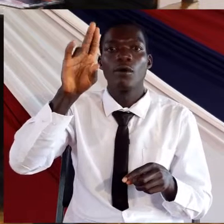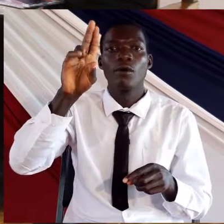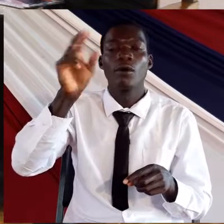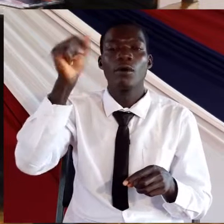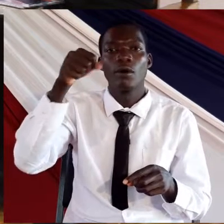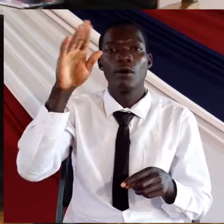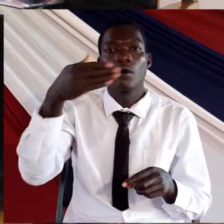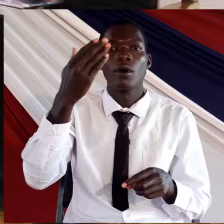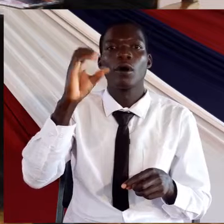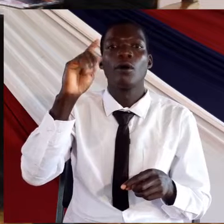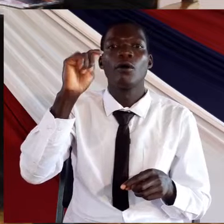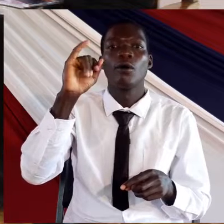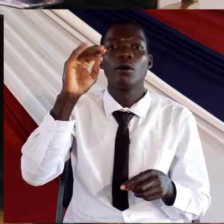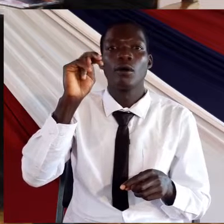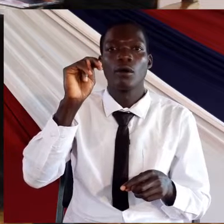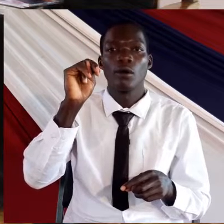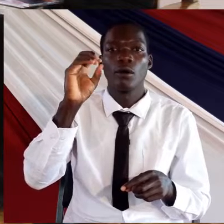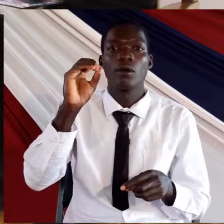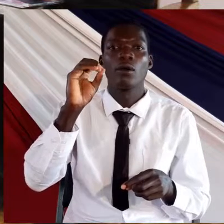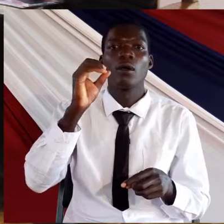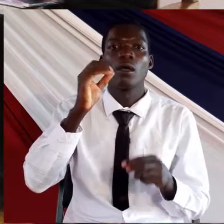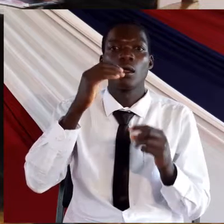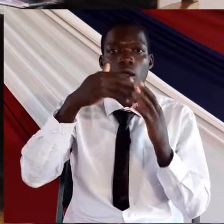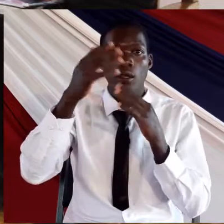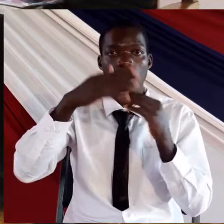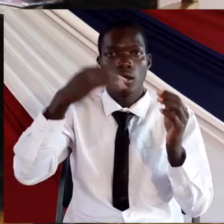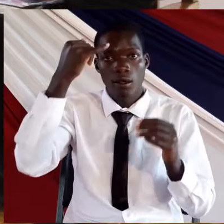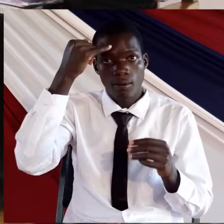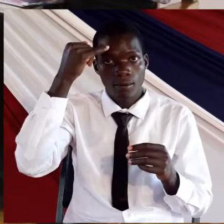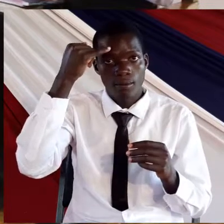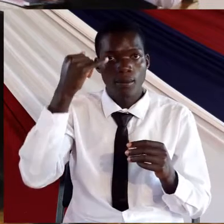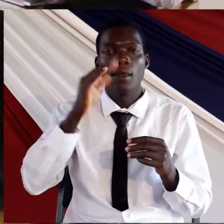I'm Dan Ouma. Be blessed as we share together.